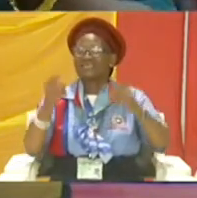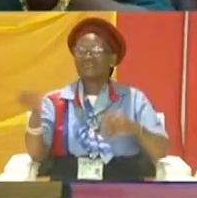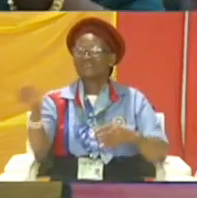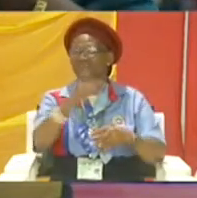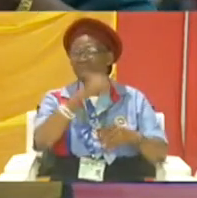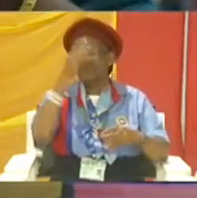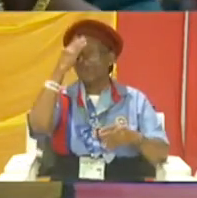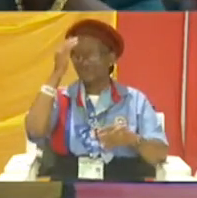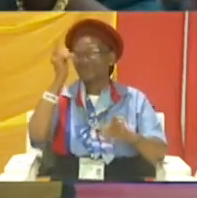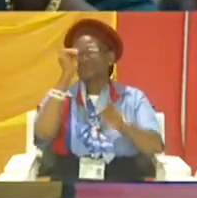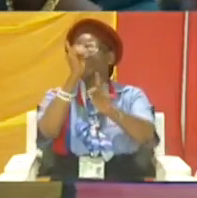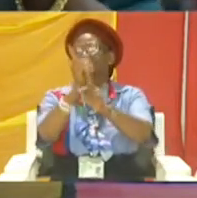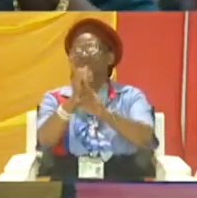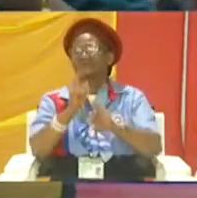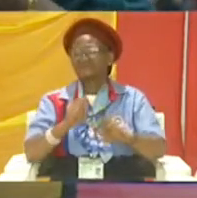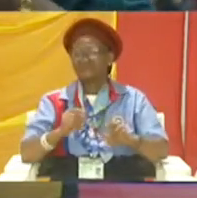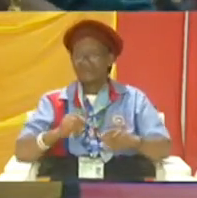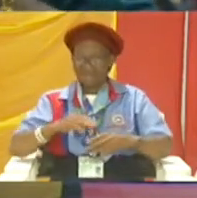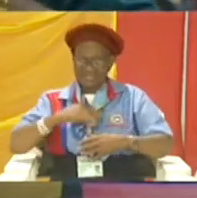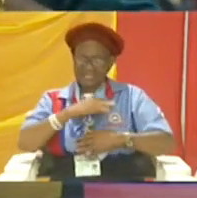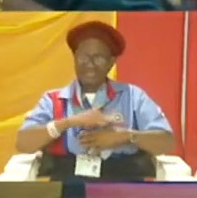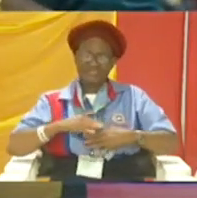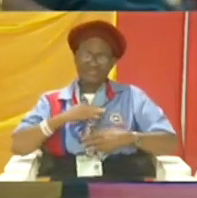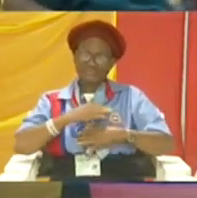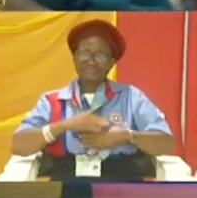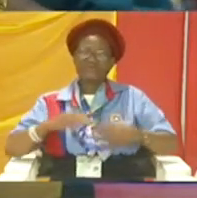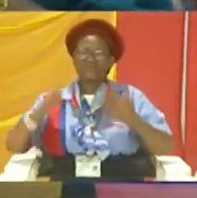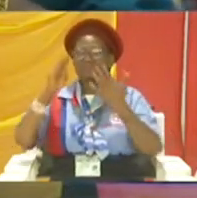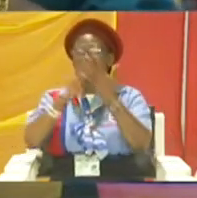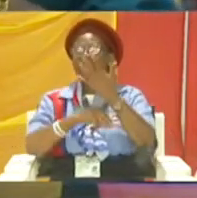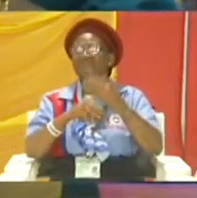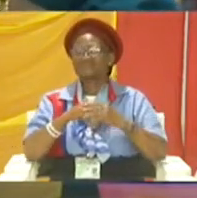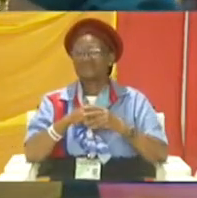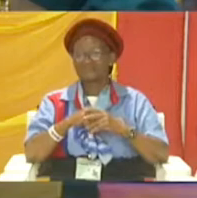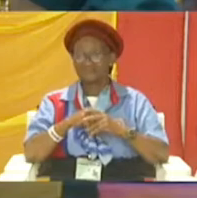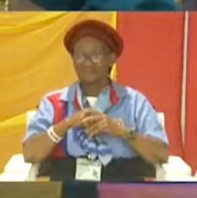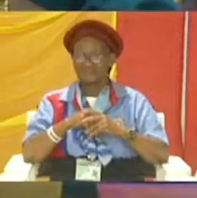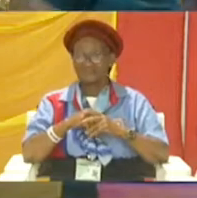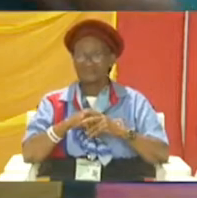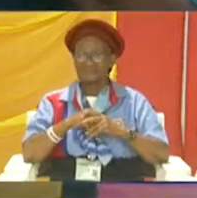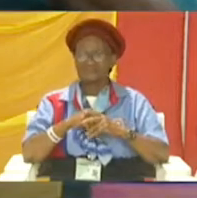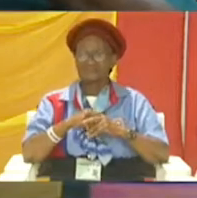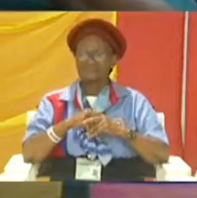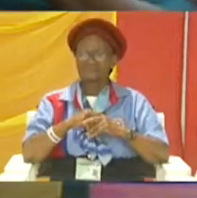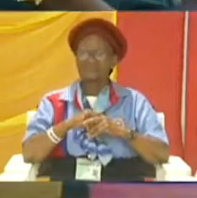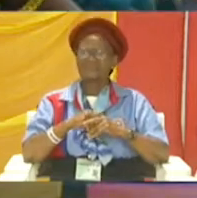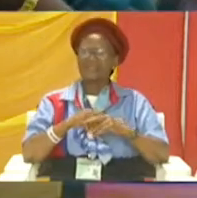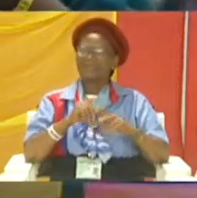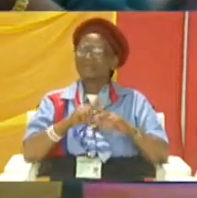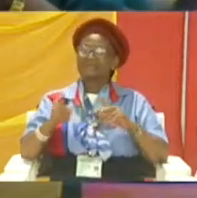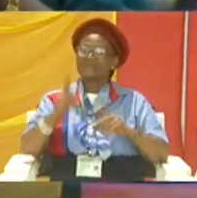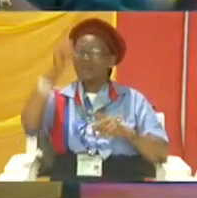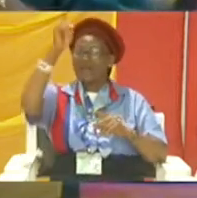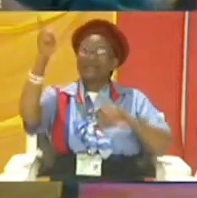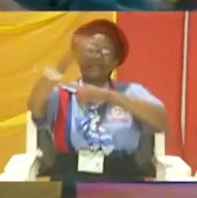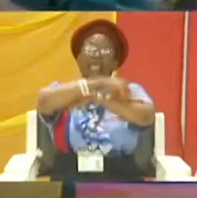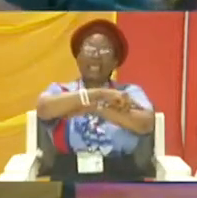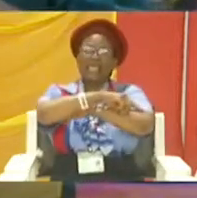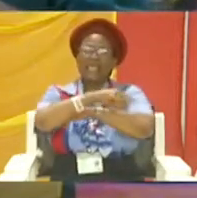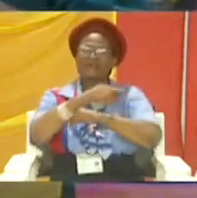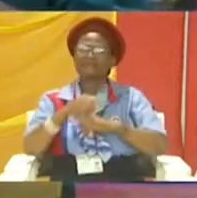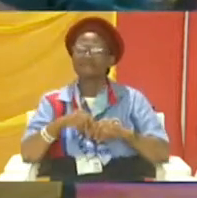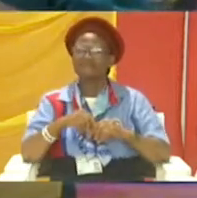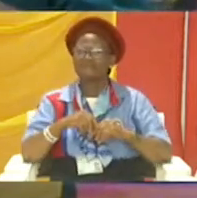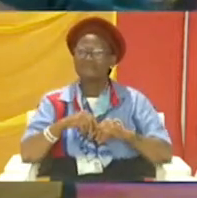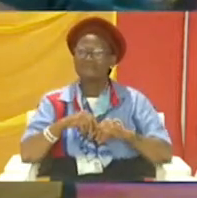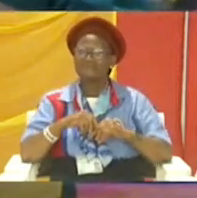Just enjoyment. Oh no, ni I'm quitting bad my ye. But one day, to my lodge, I